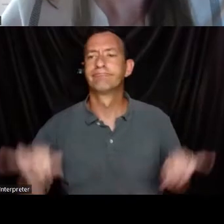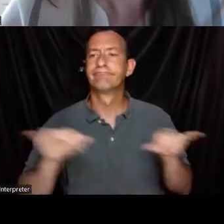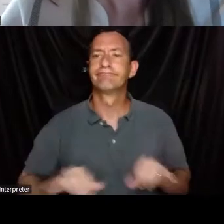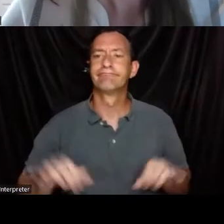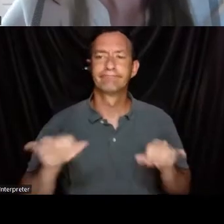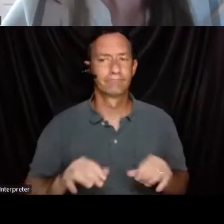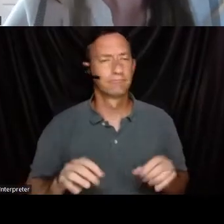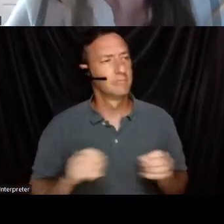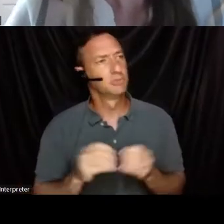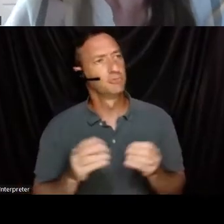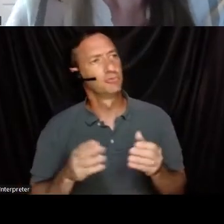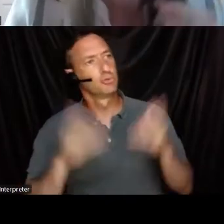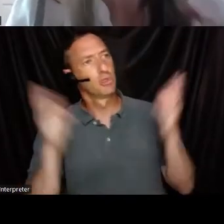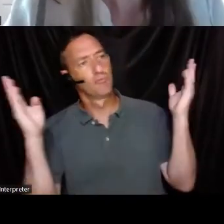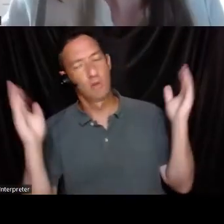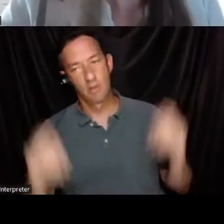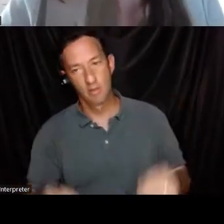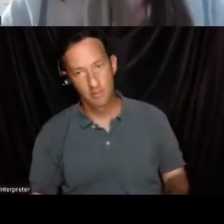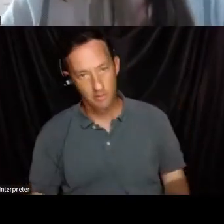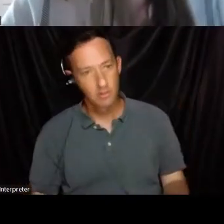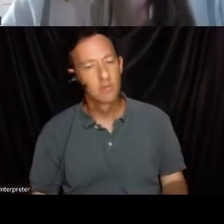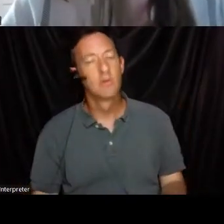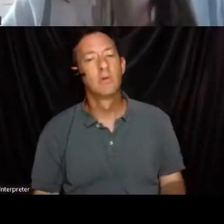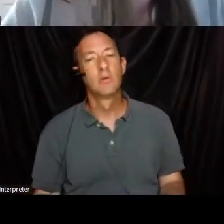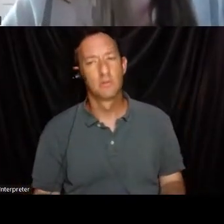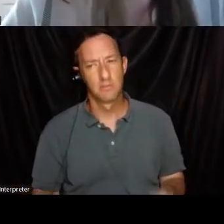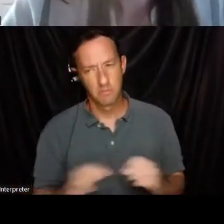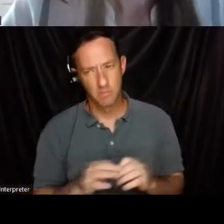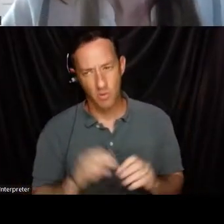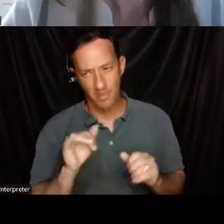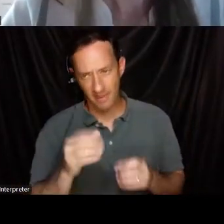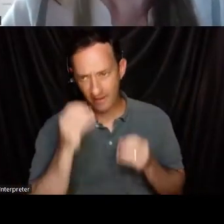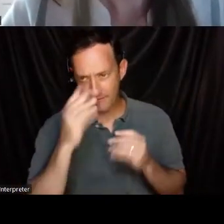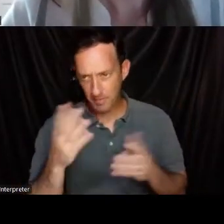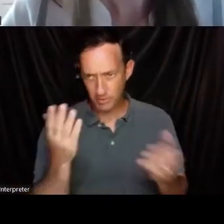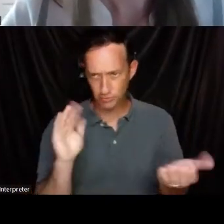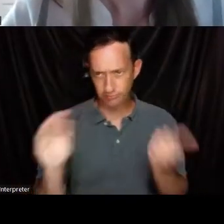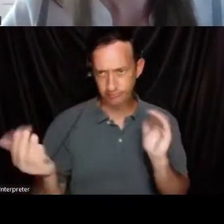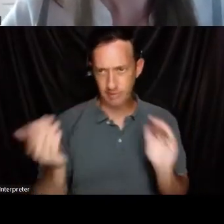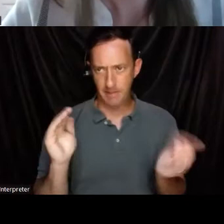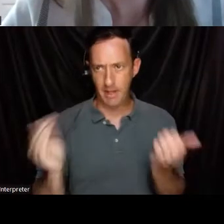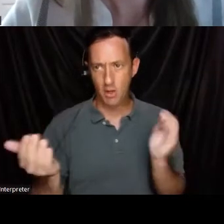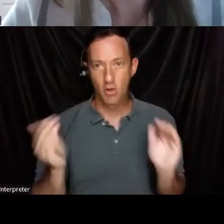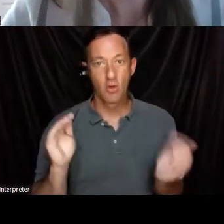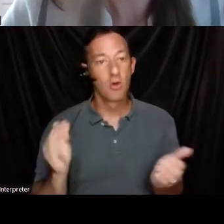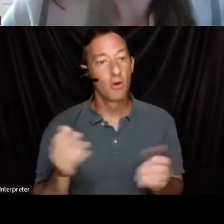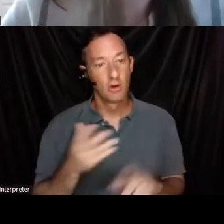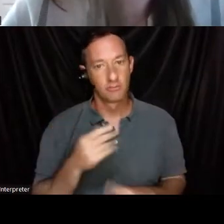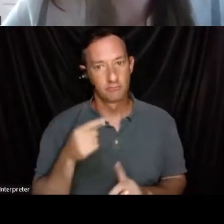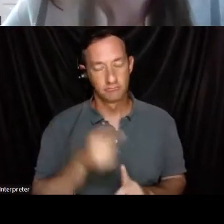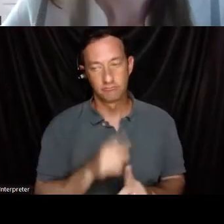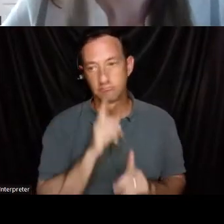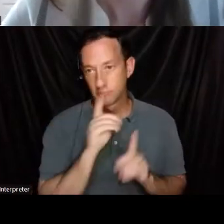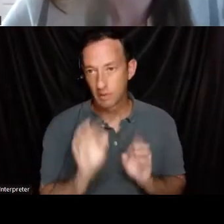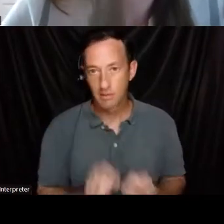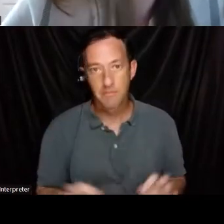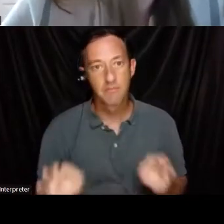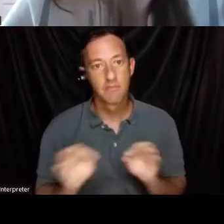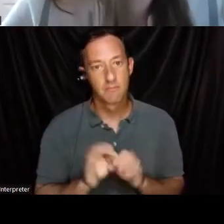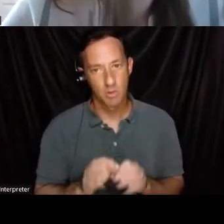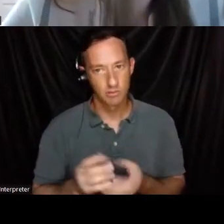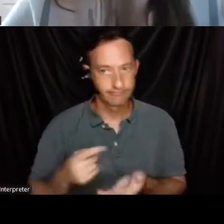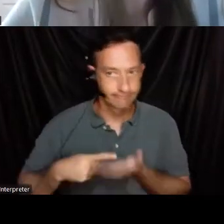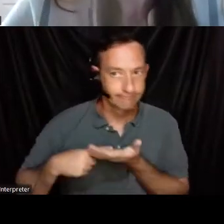population? You want to be looking at that information. And again, here is when it's especially important to be consulting